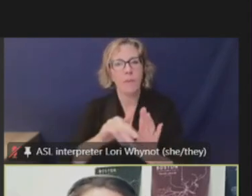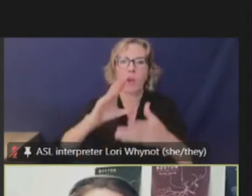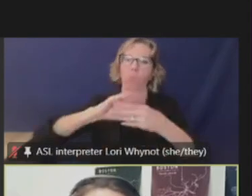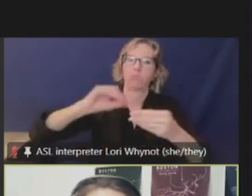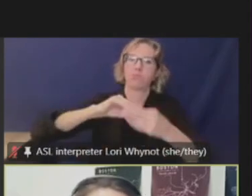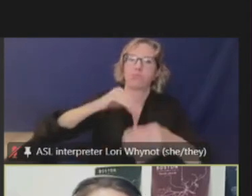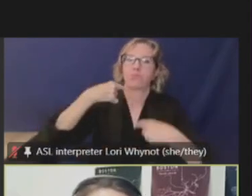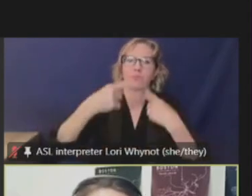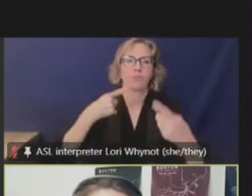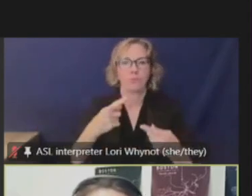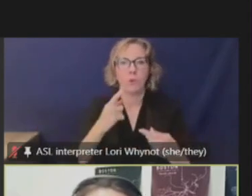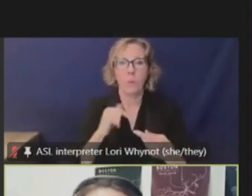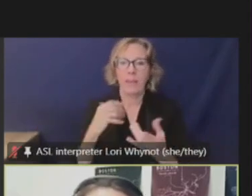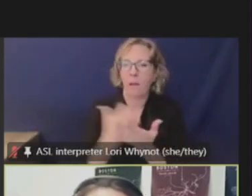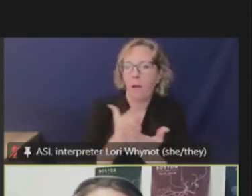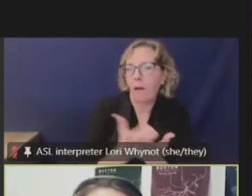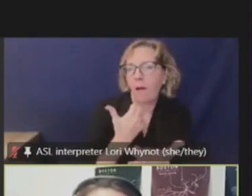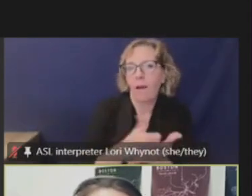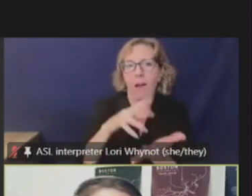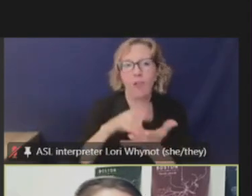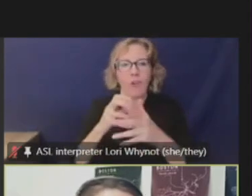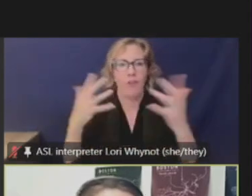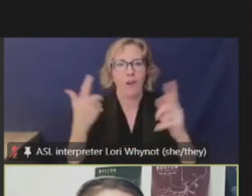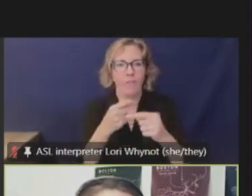y'all. So really appreciate the engagement.